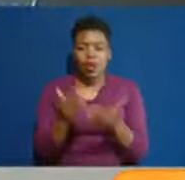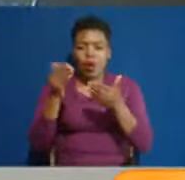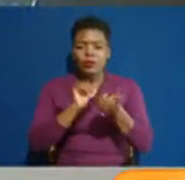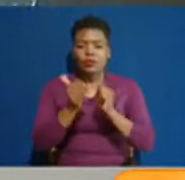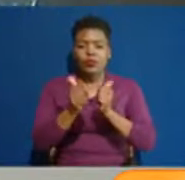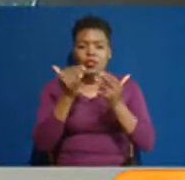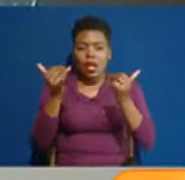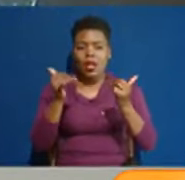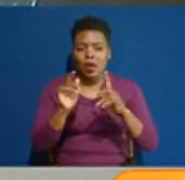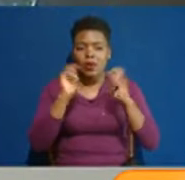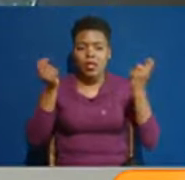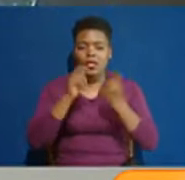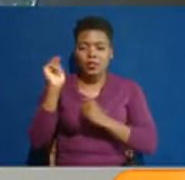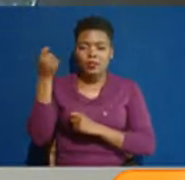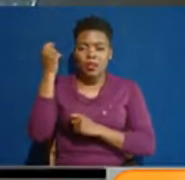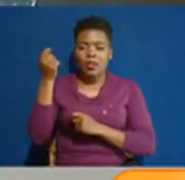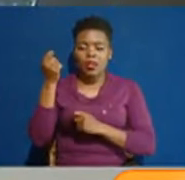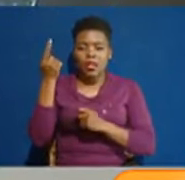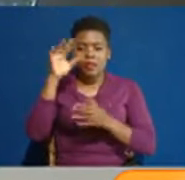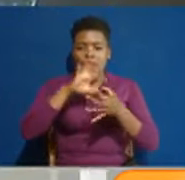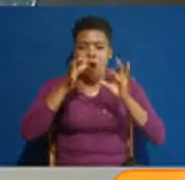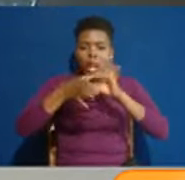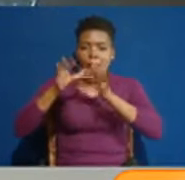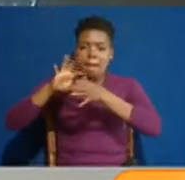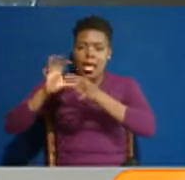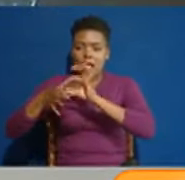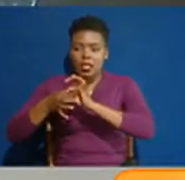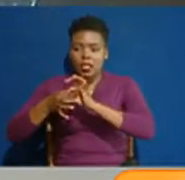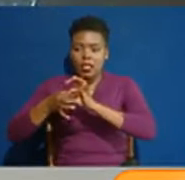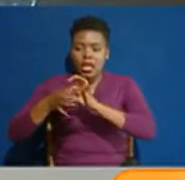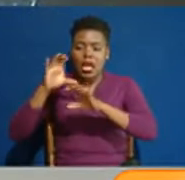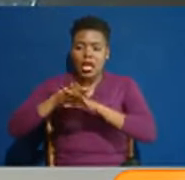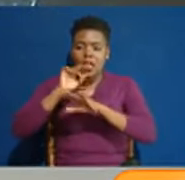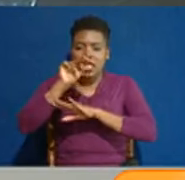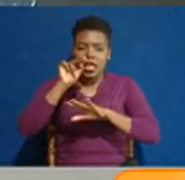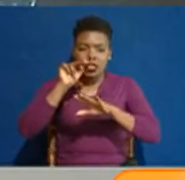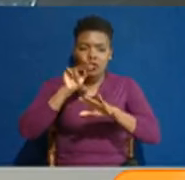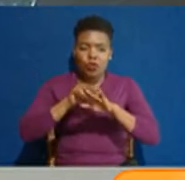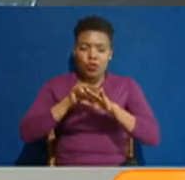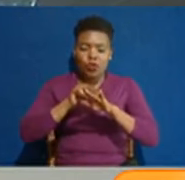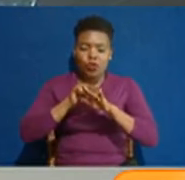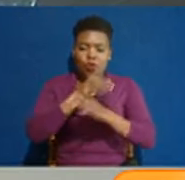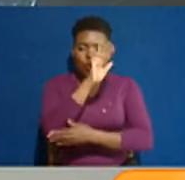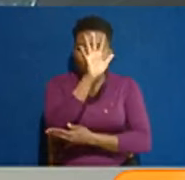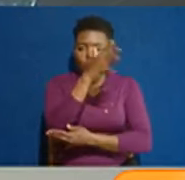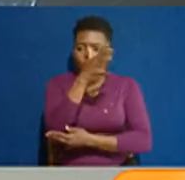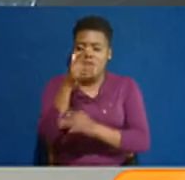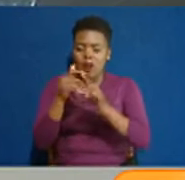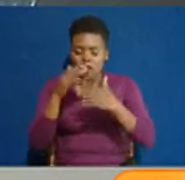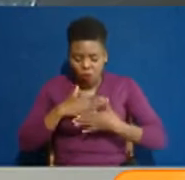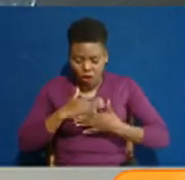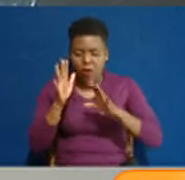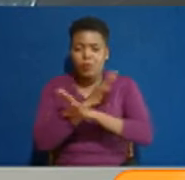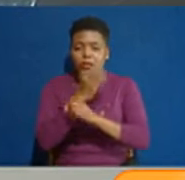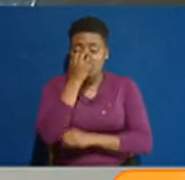Sports now, and Team Kenya for the Olympics and the Paralympic Games received the national flag from His Excellency President